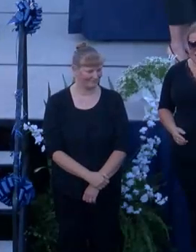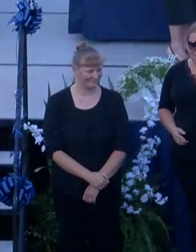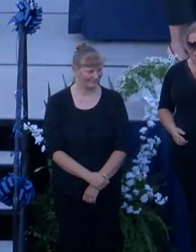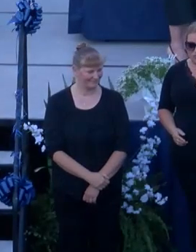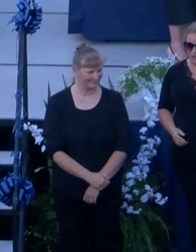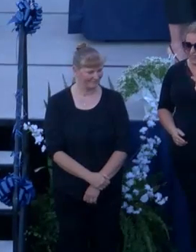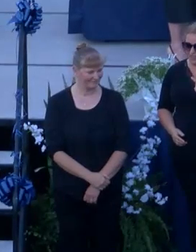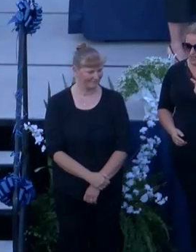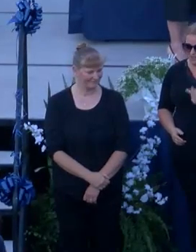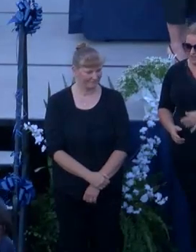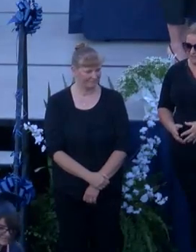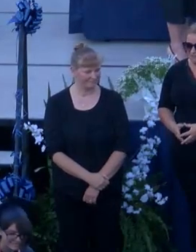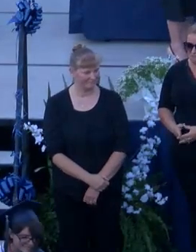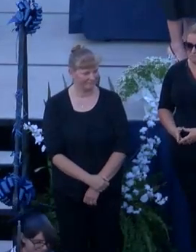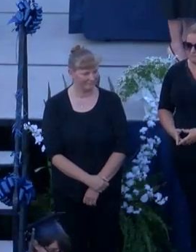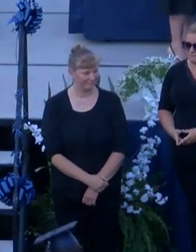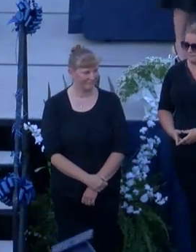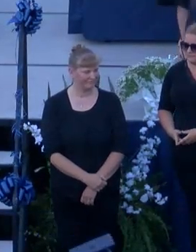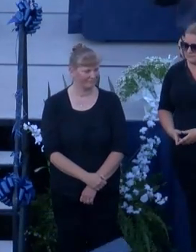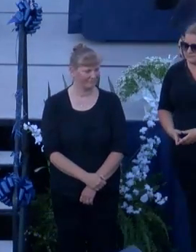Rajafomi.